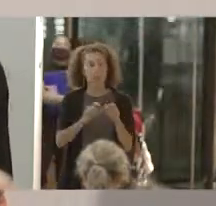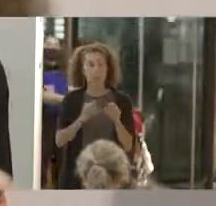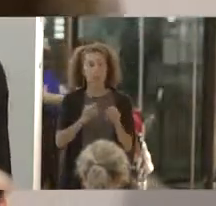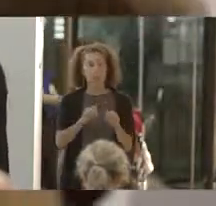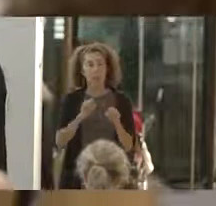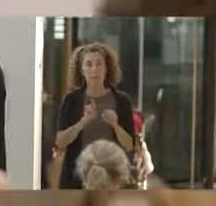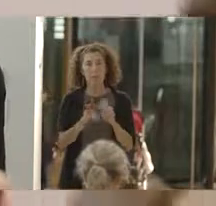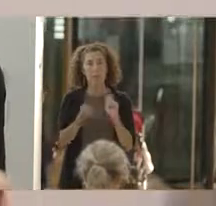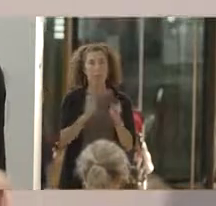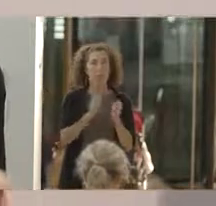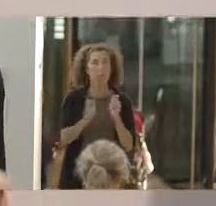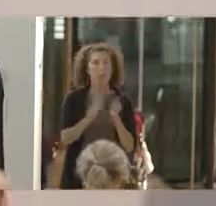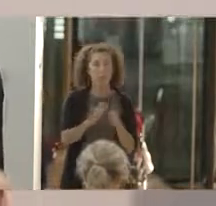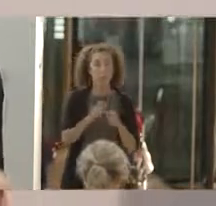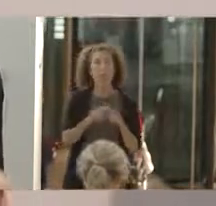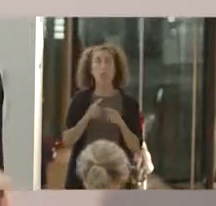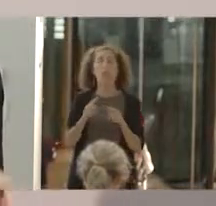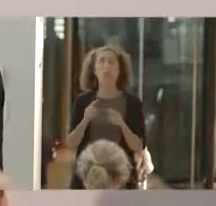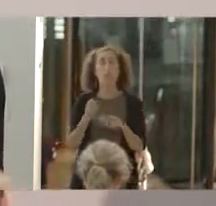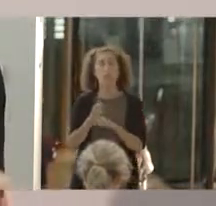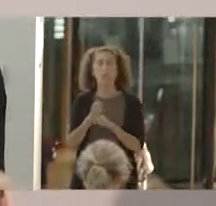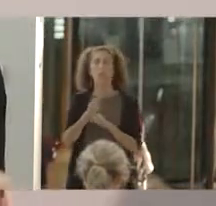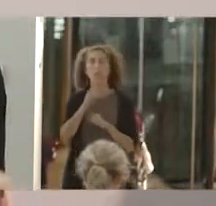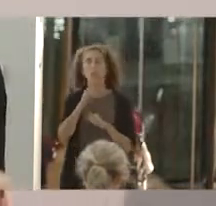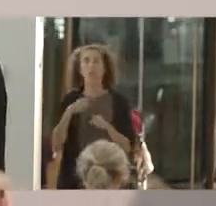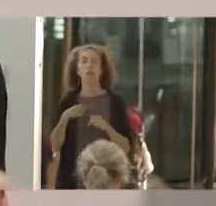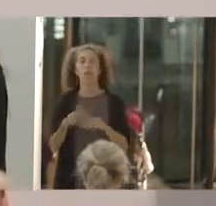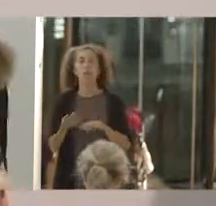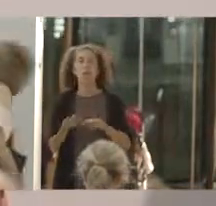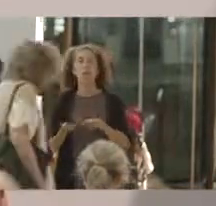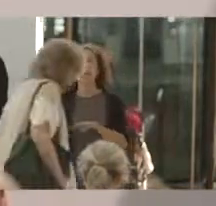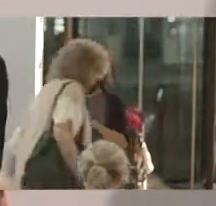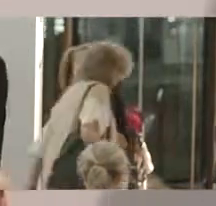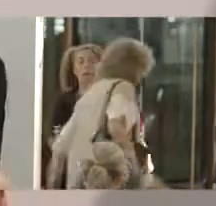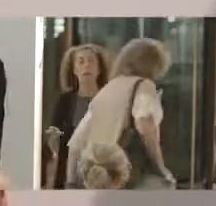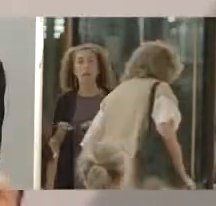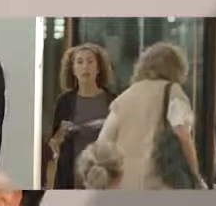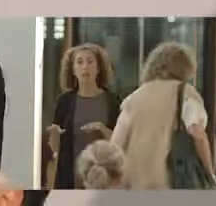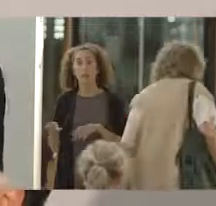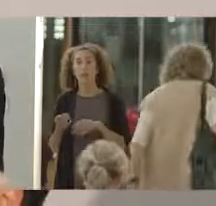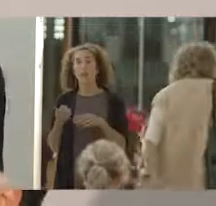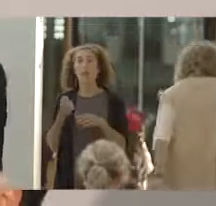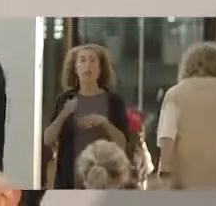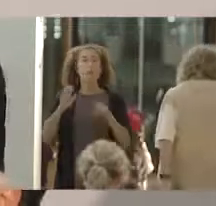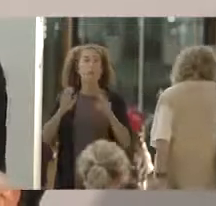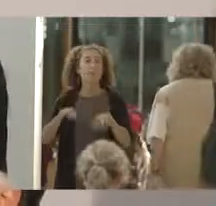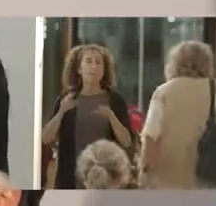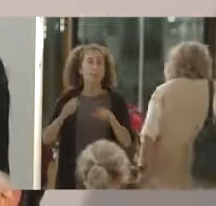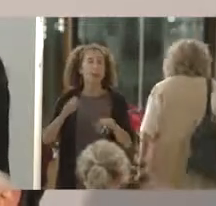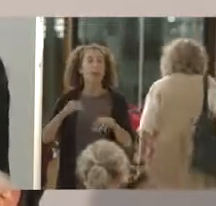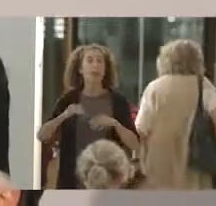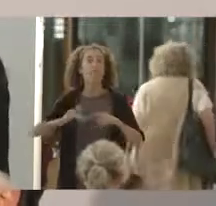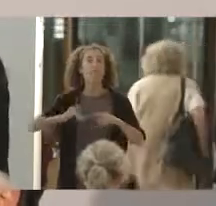if there would be any extreme rainfall or any kind of tidal flooding, that the drainage performance of the Rockefeller area